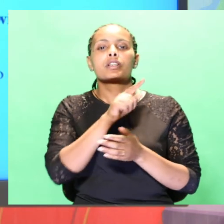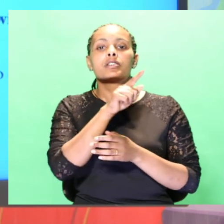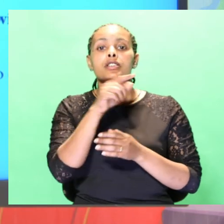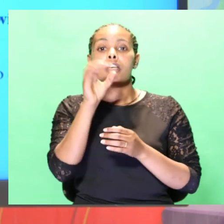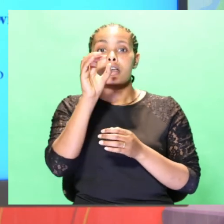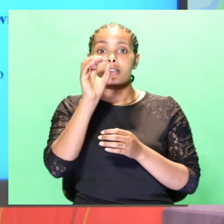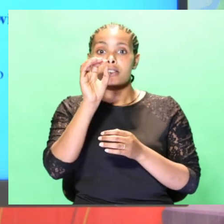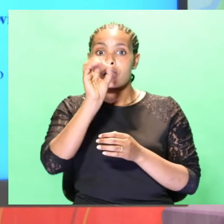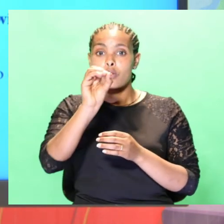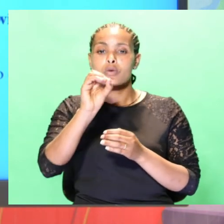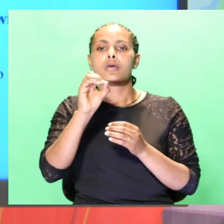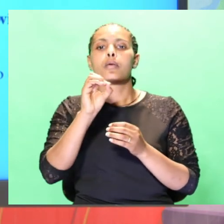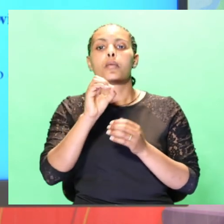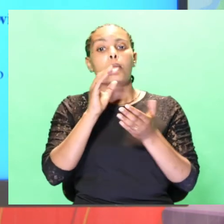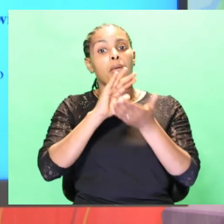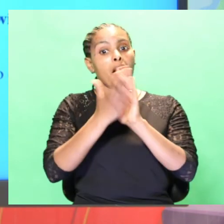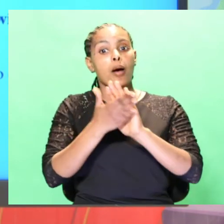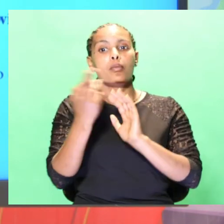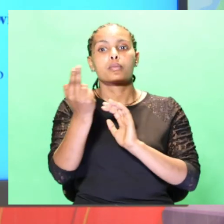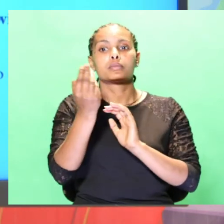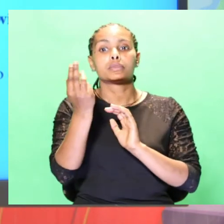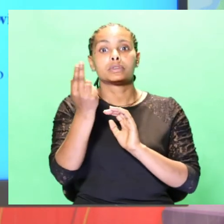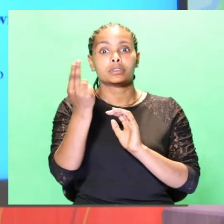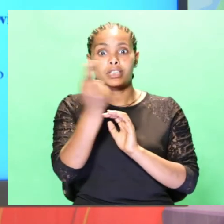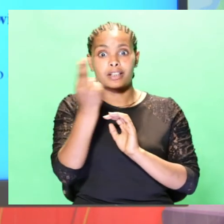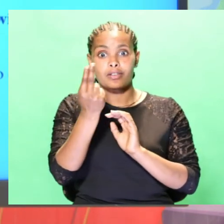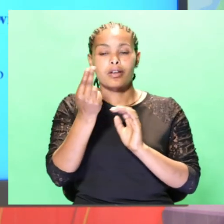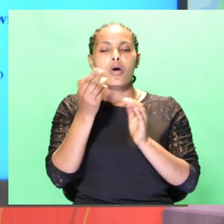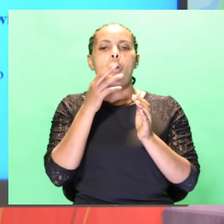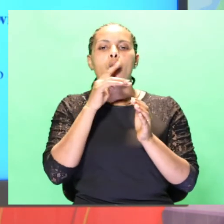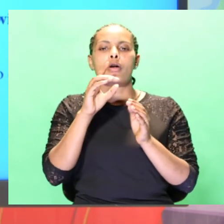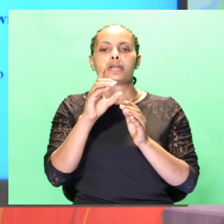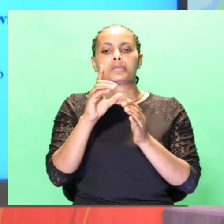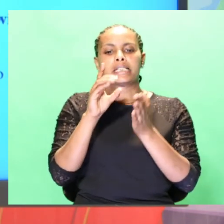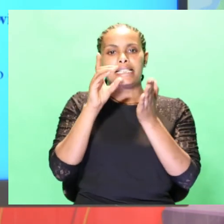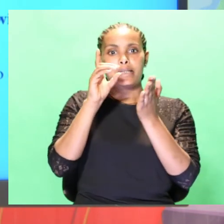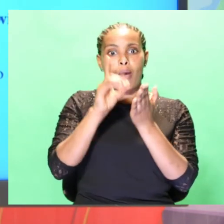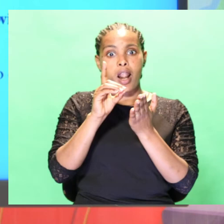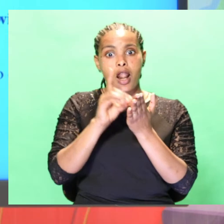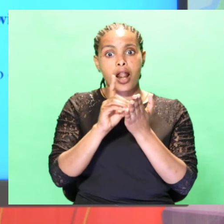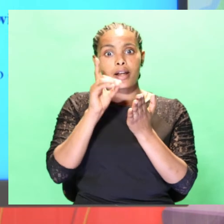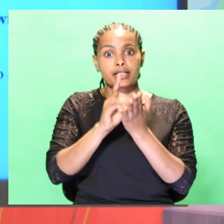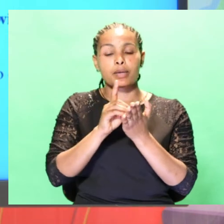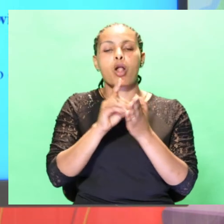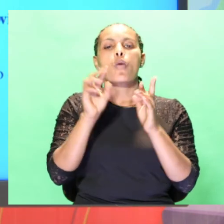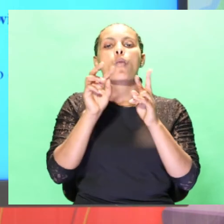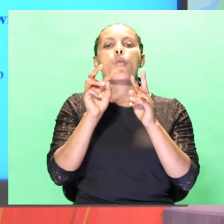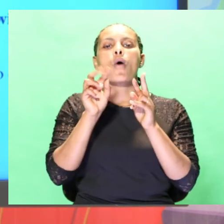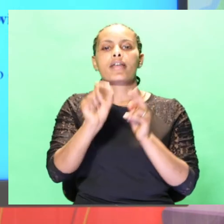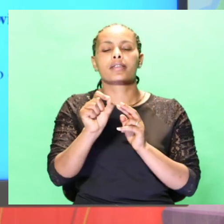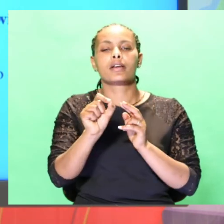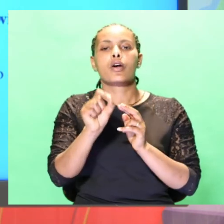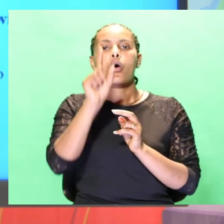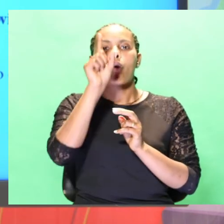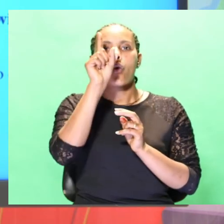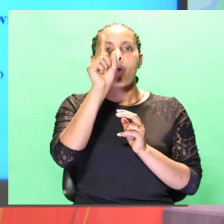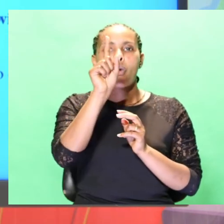Zeros become significant when they lie to the right of the decimal point. For example,